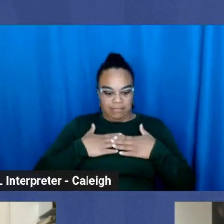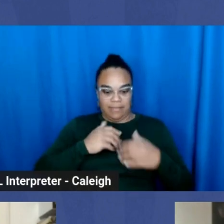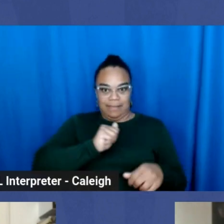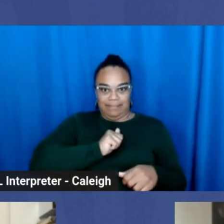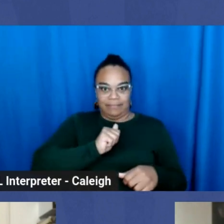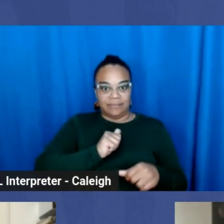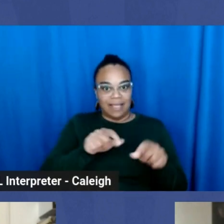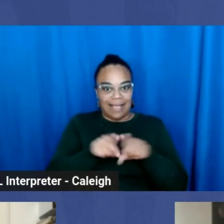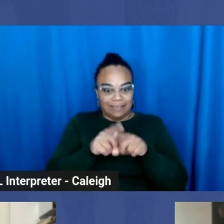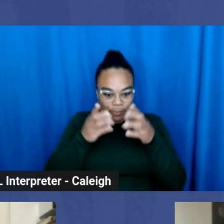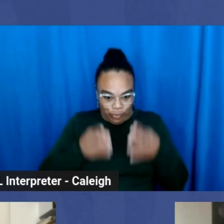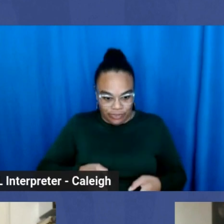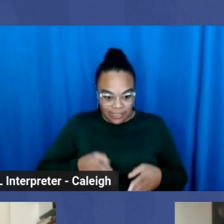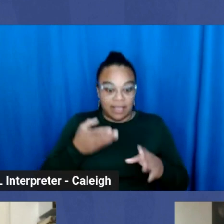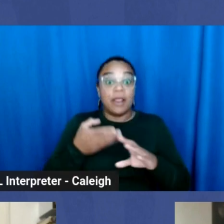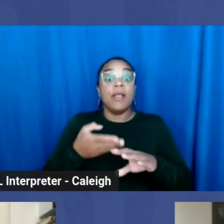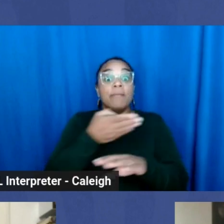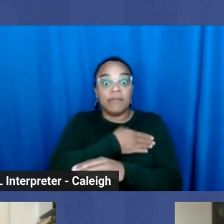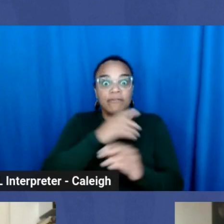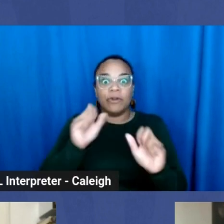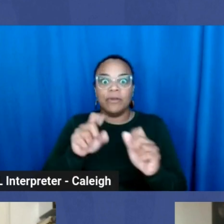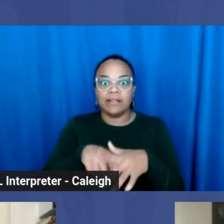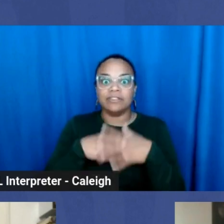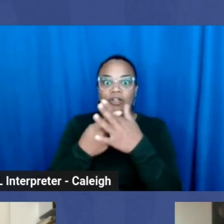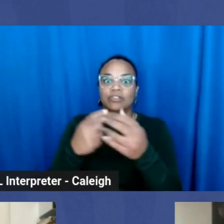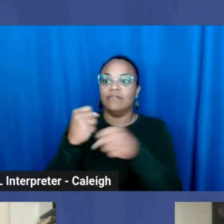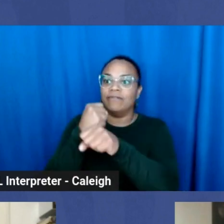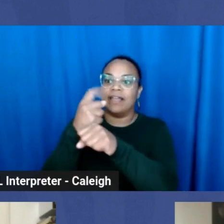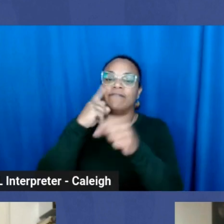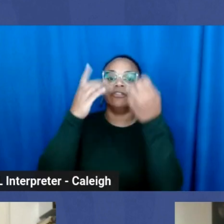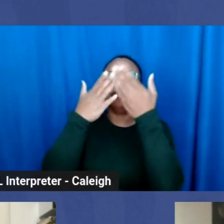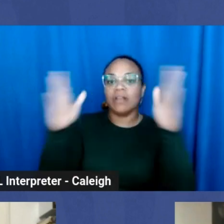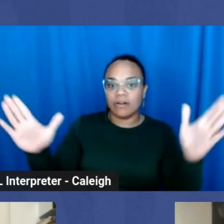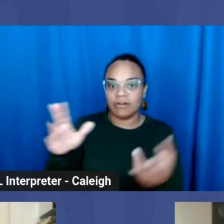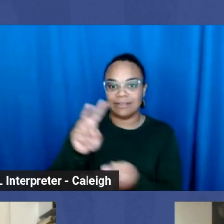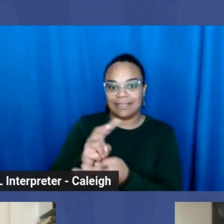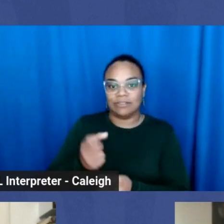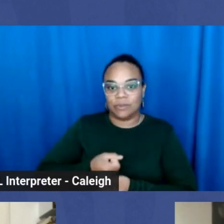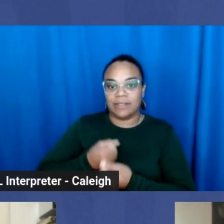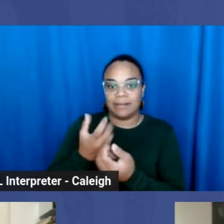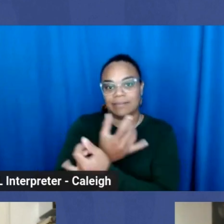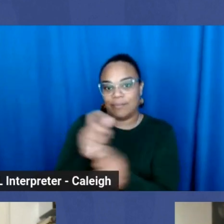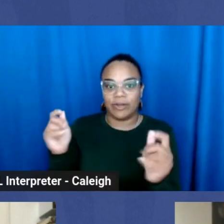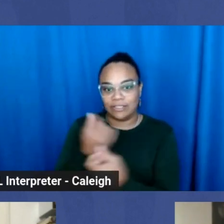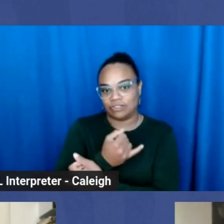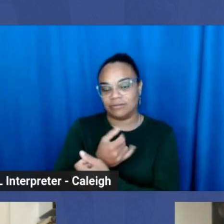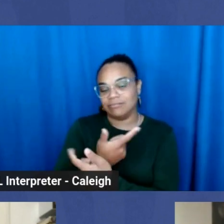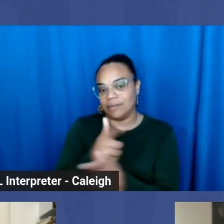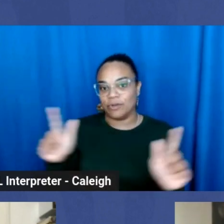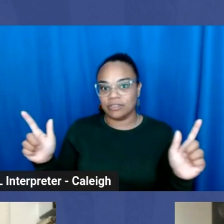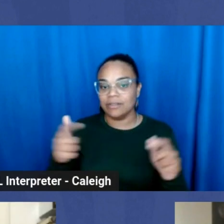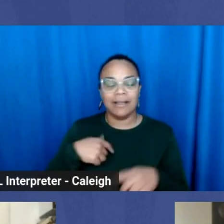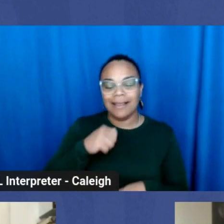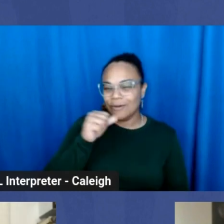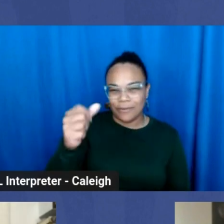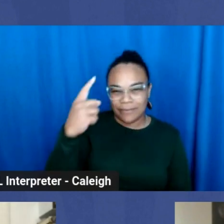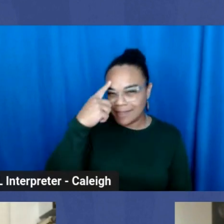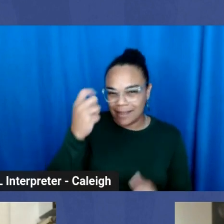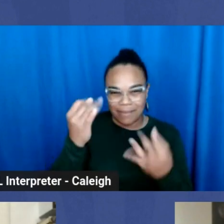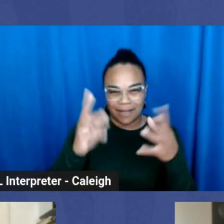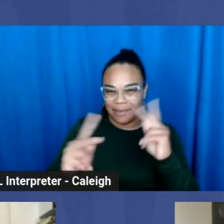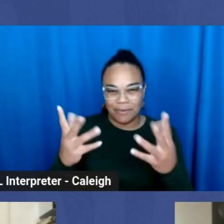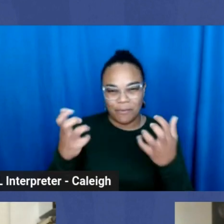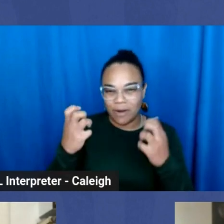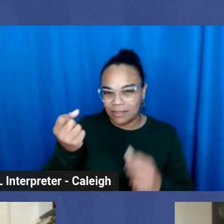advocate for sexual liberation. And I don't think a lot of people want to understand what like that kind of